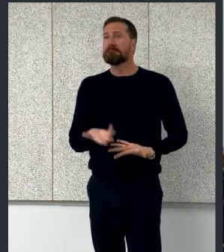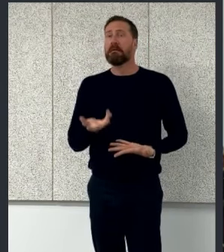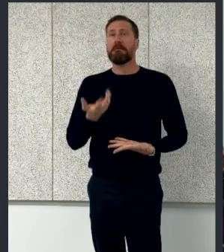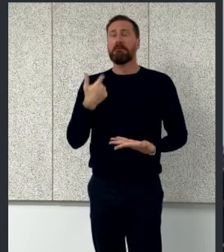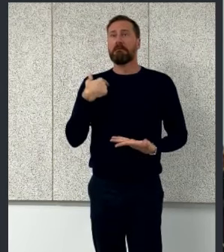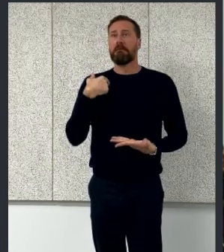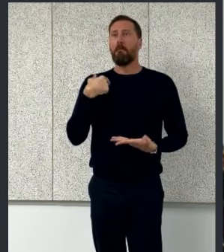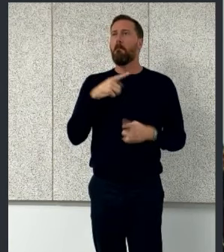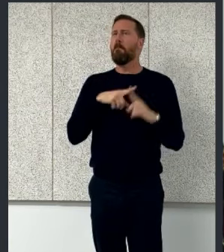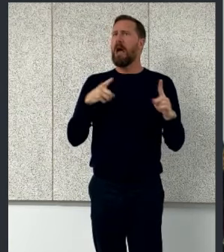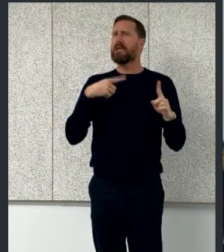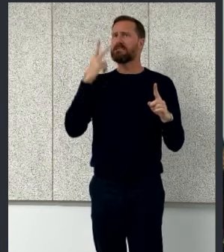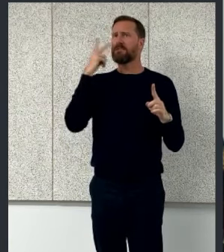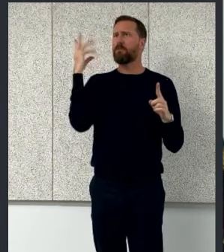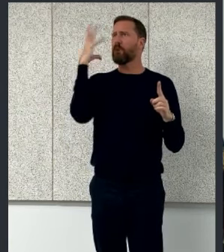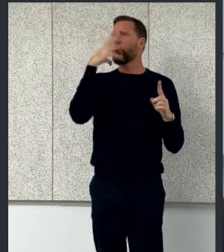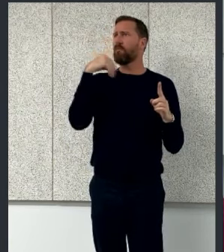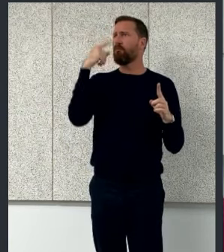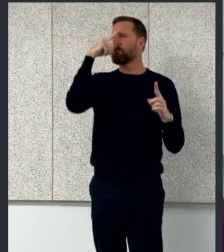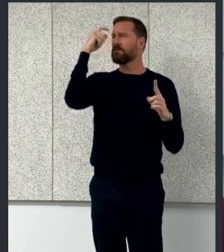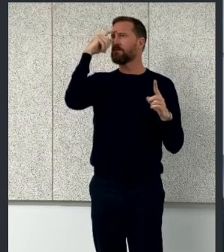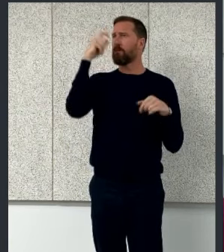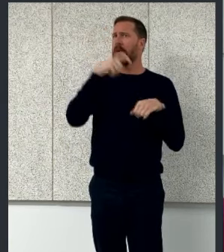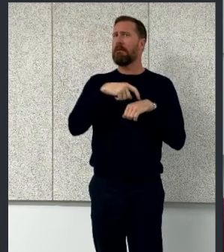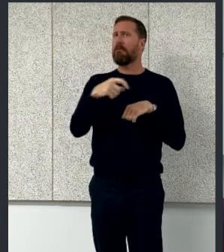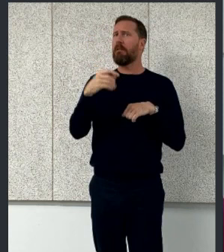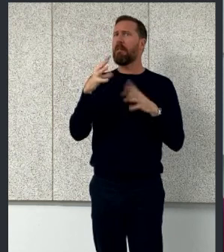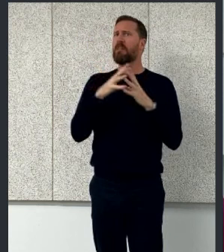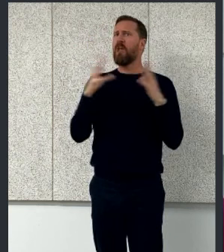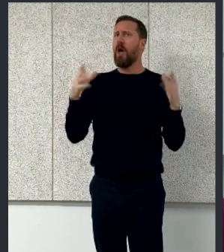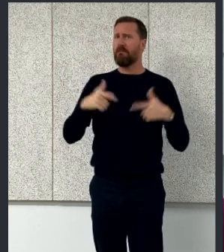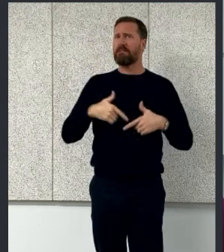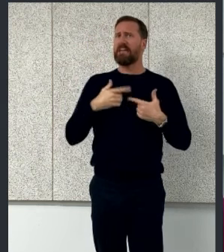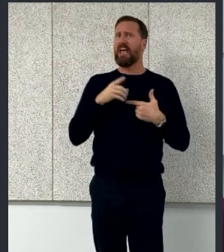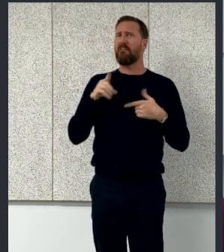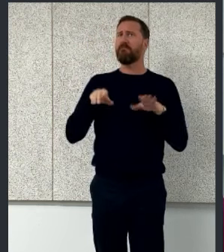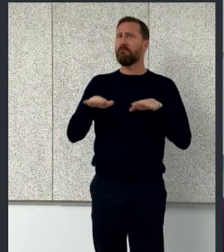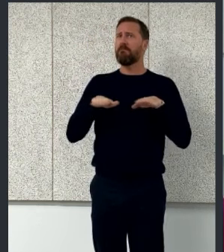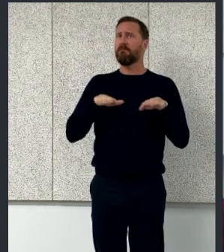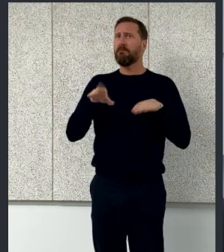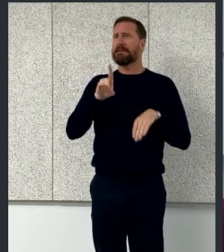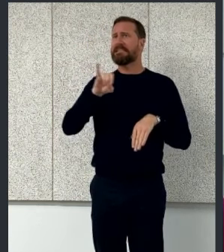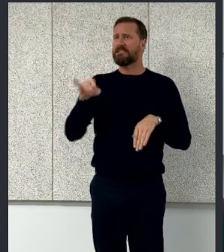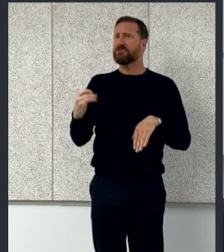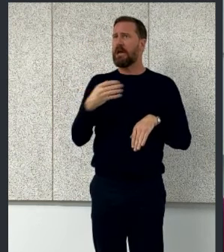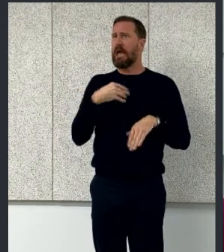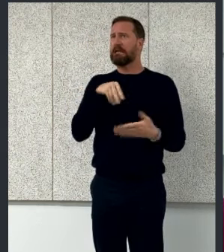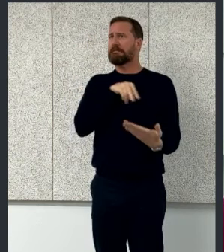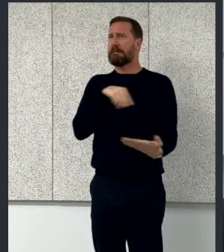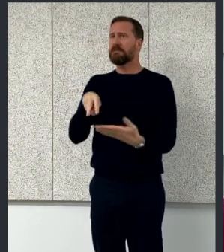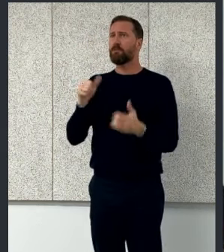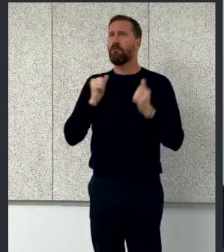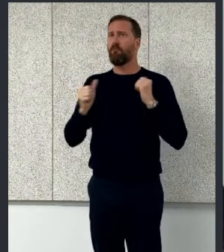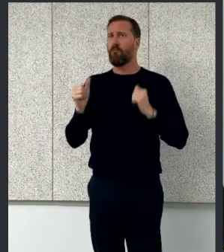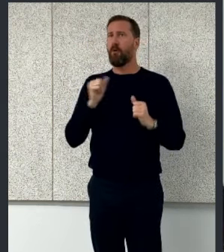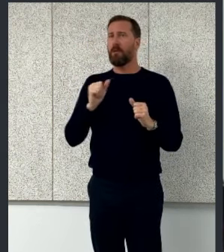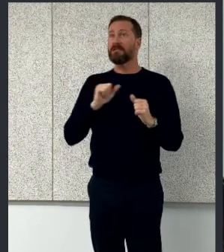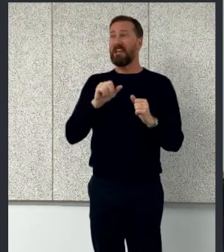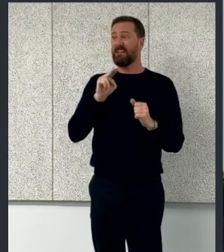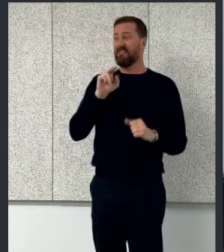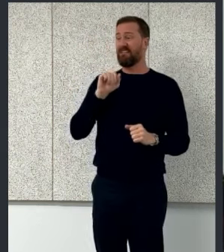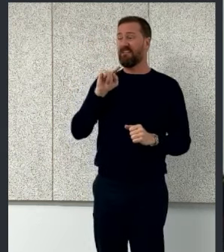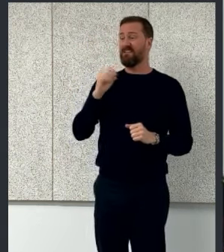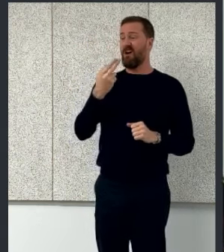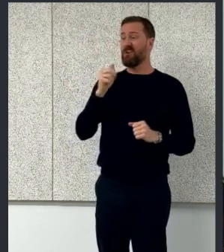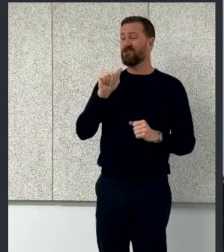summer of live DJs and dance performances all over the city. Yes. A particular shout out to Natasha Diggs